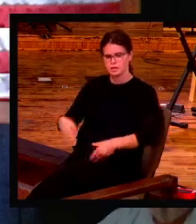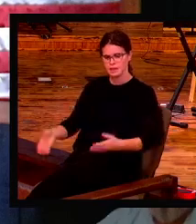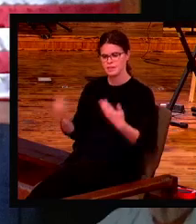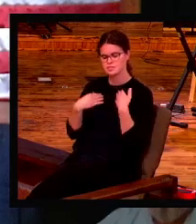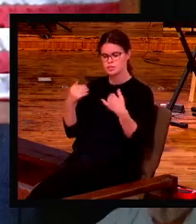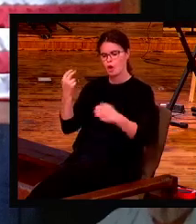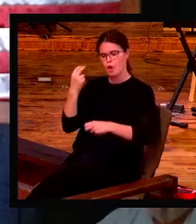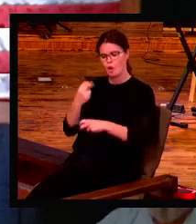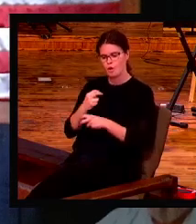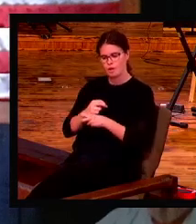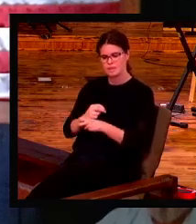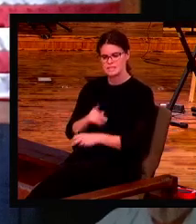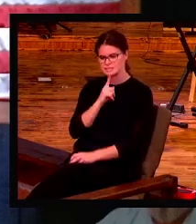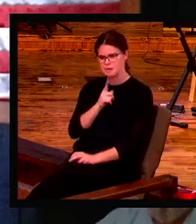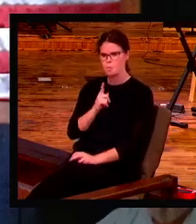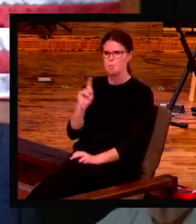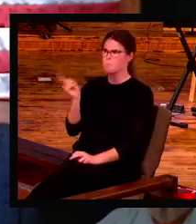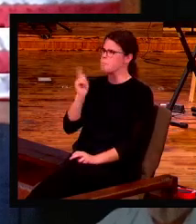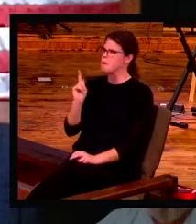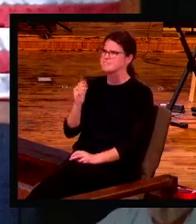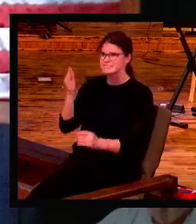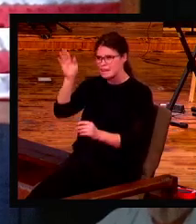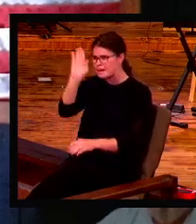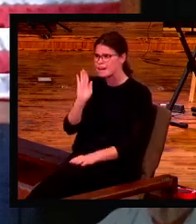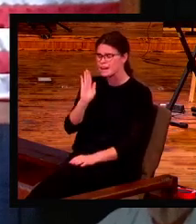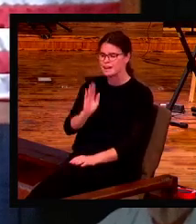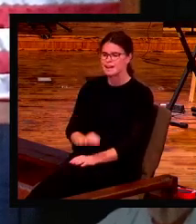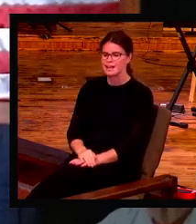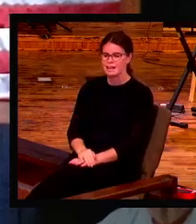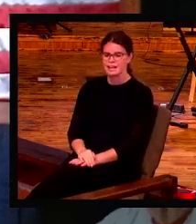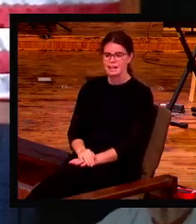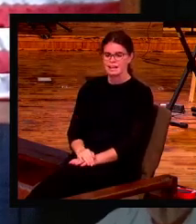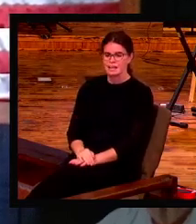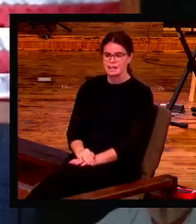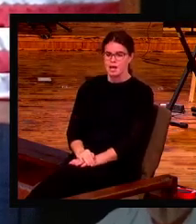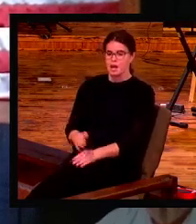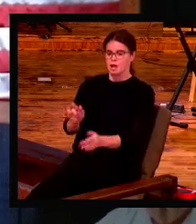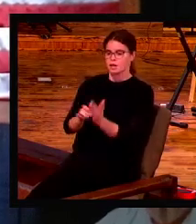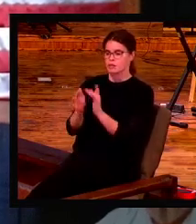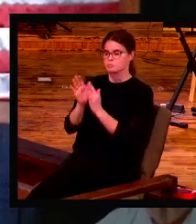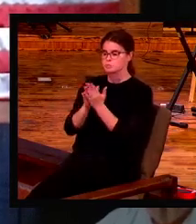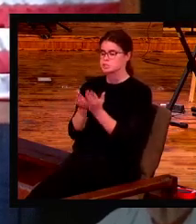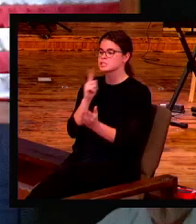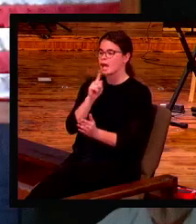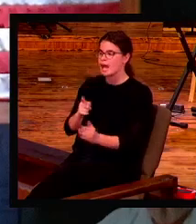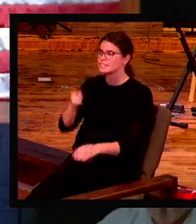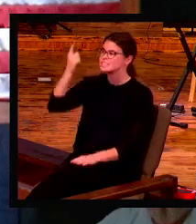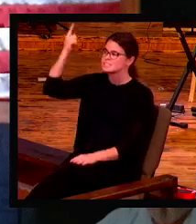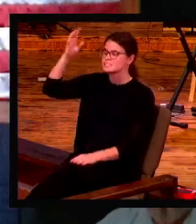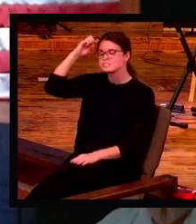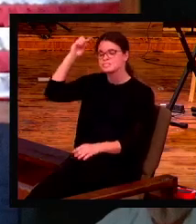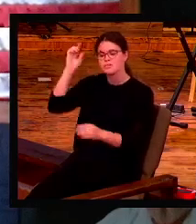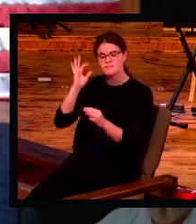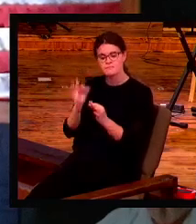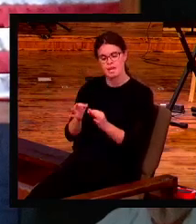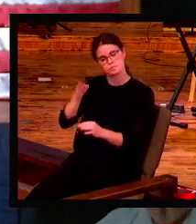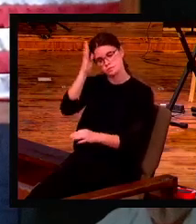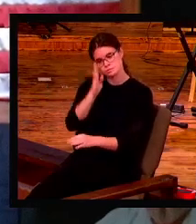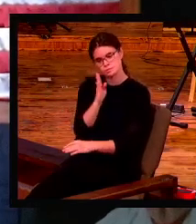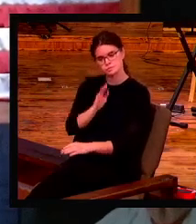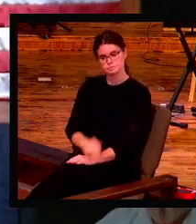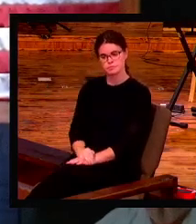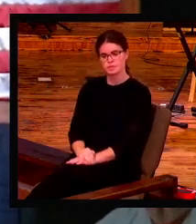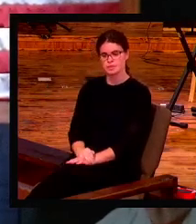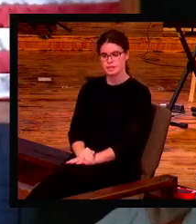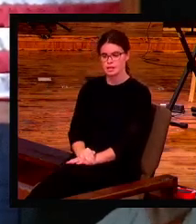He goes on to say, he is faithful. Somebody say faithful. Faithful. He's a faithful God, the faithful God who